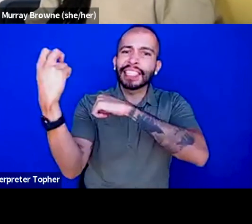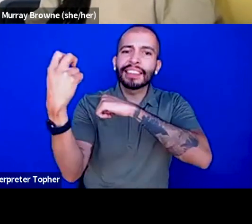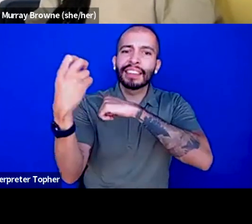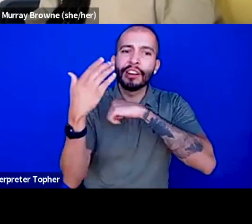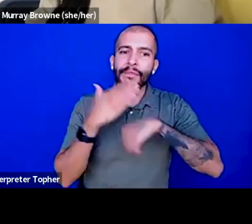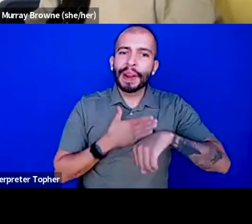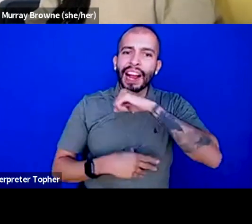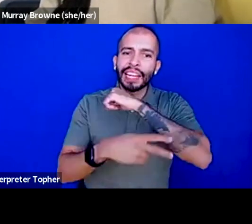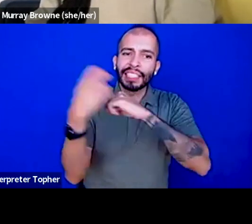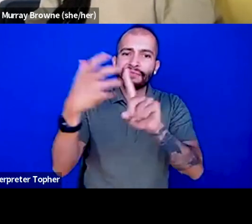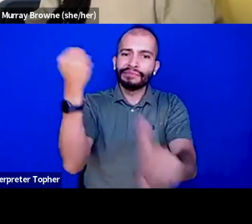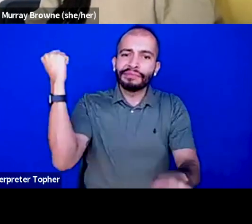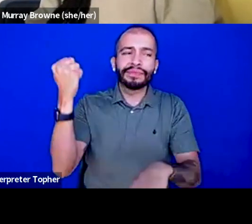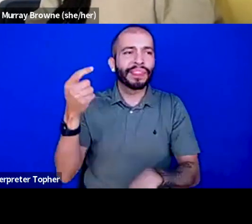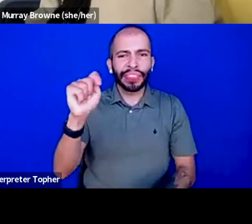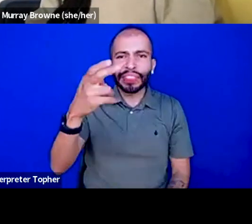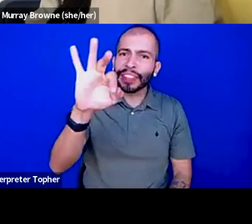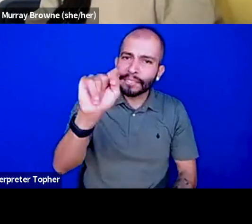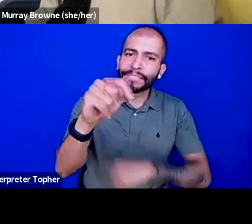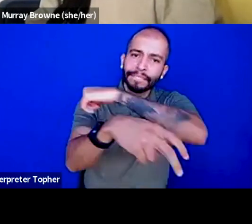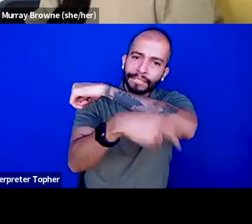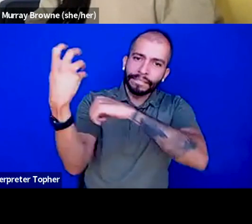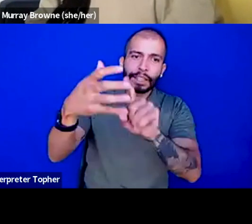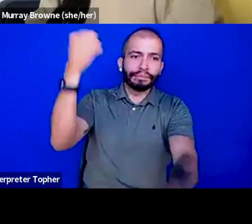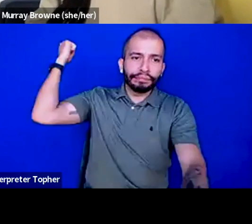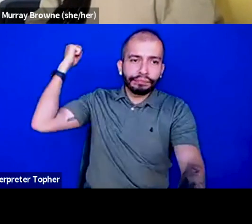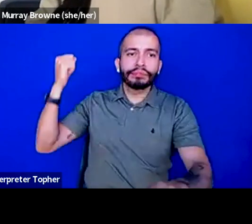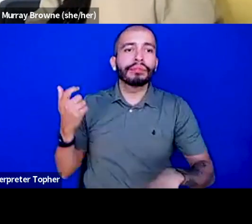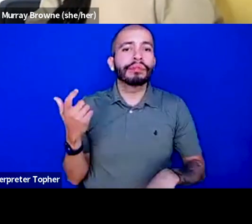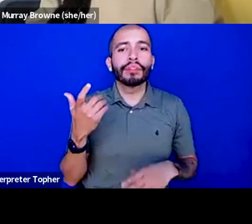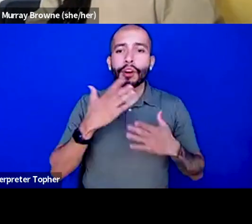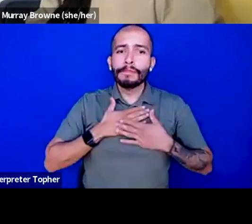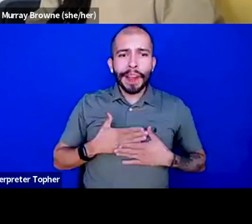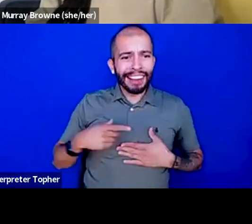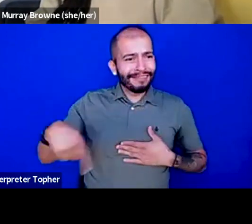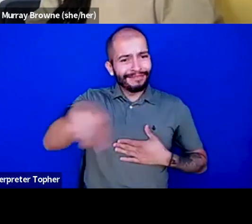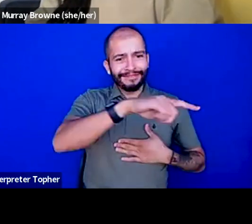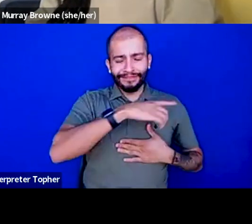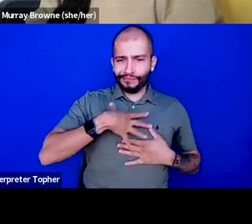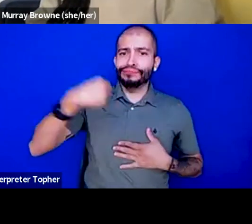undesirable, unworthy, Black, Indigenous, uncivil, and so on and so forth.